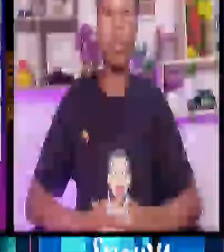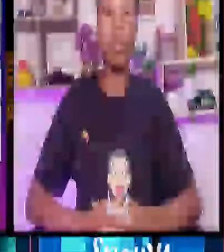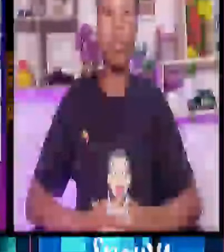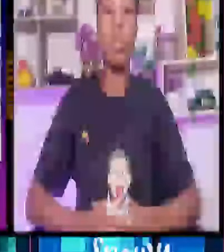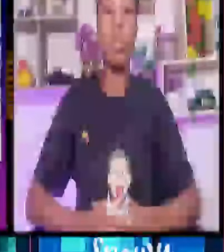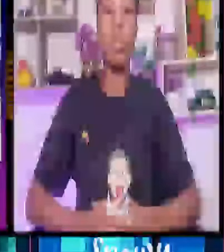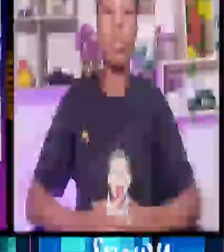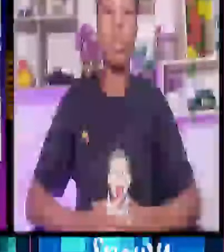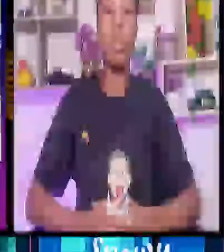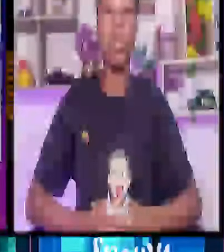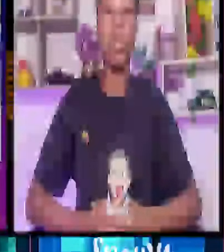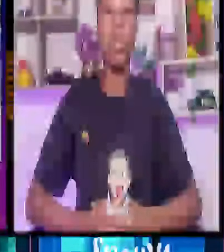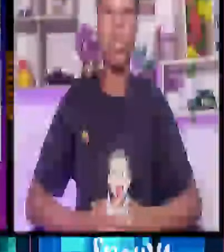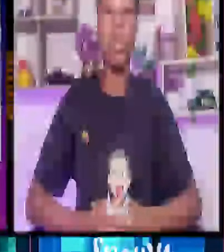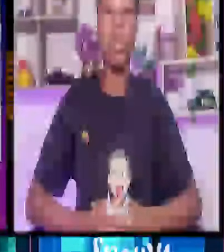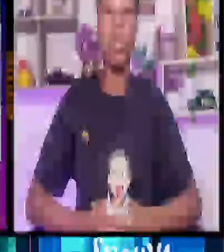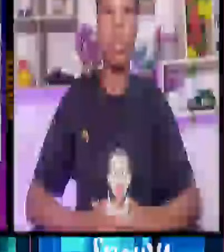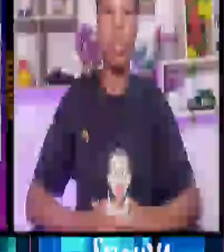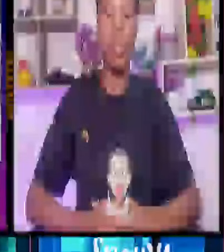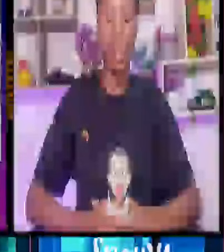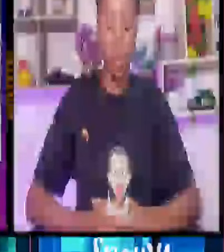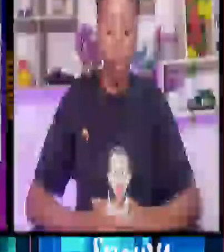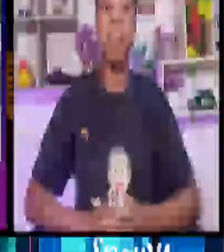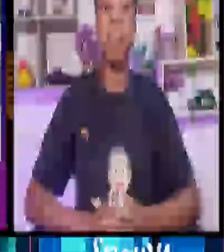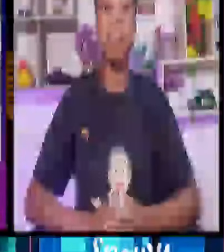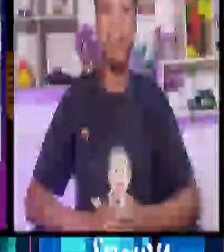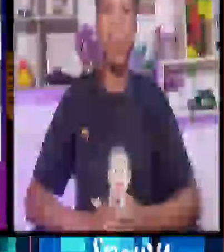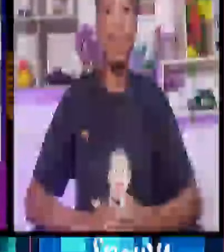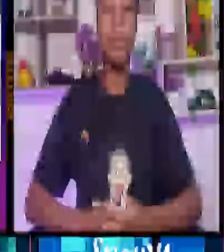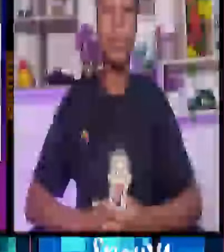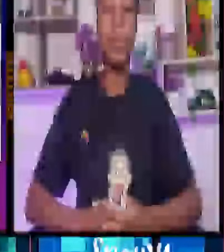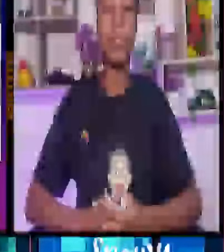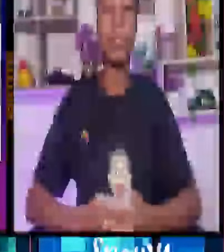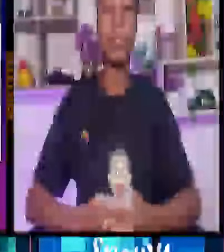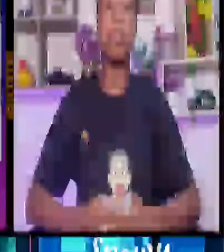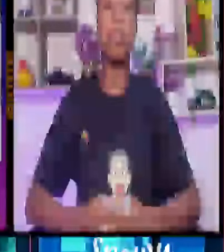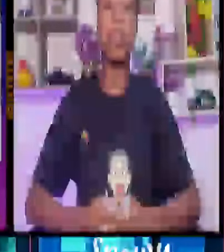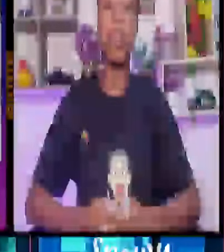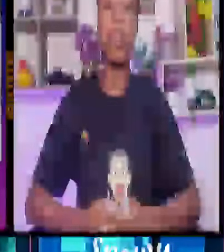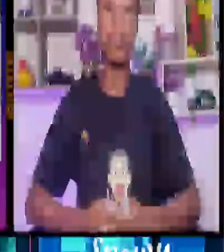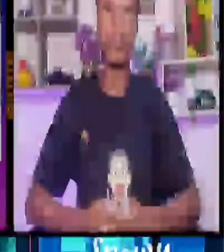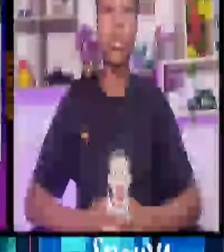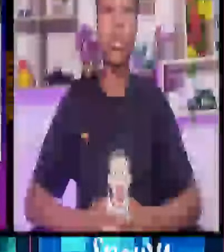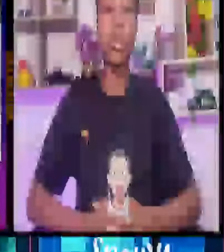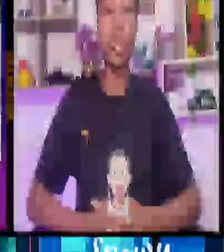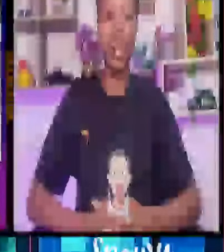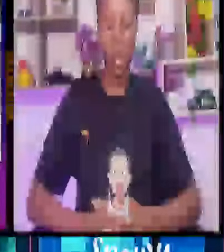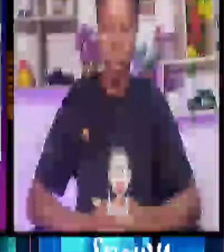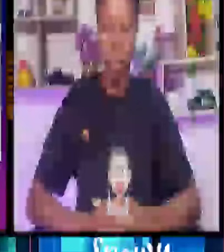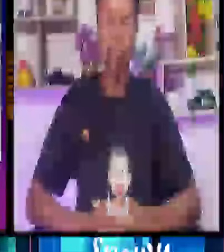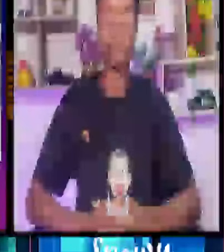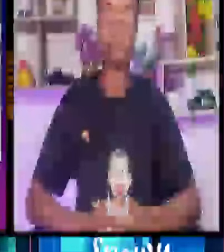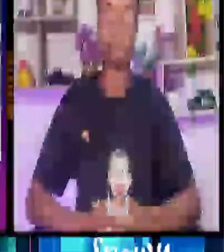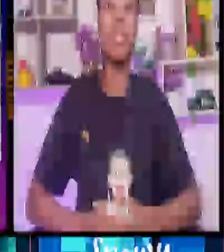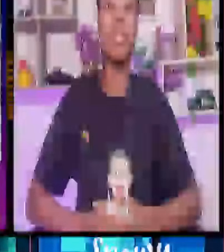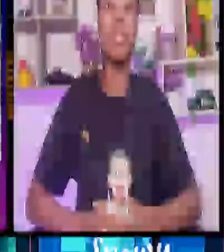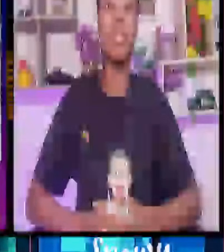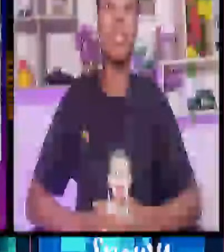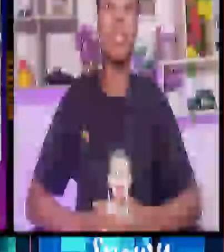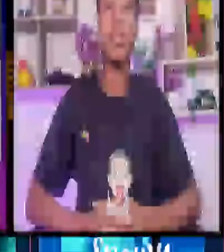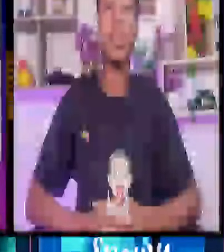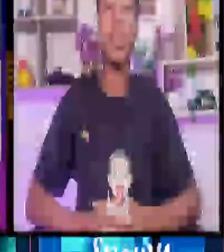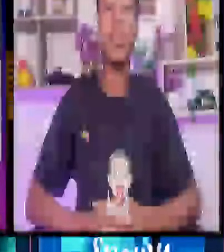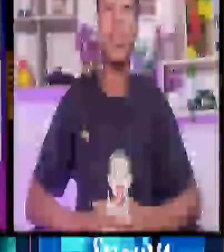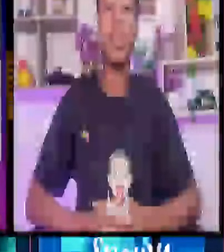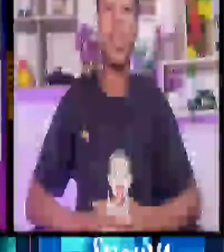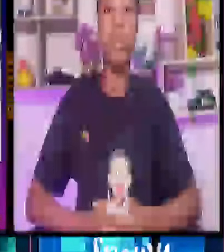About the NPP, and so he will call me during the pause for me to react. He didn't tell me we were going to have internal